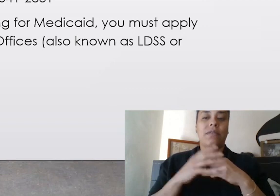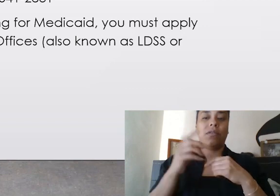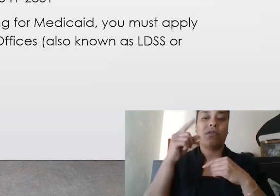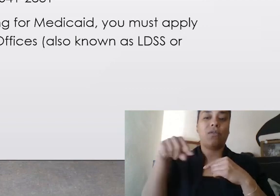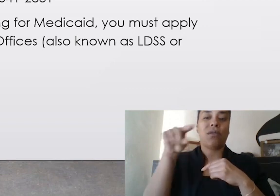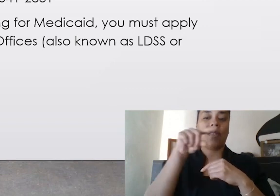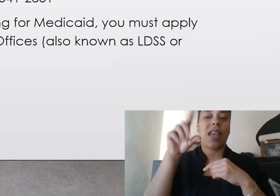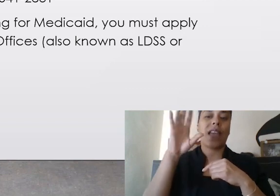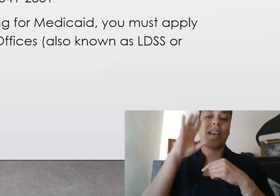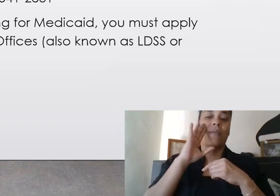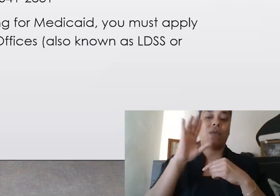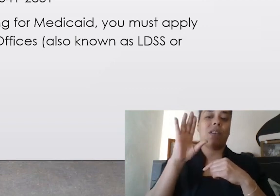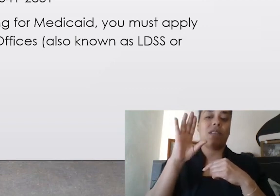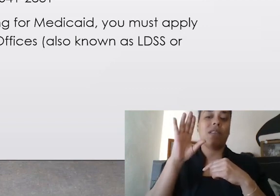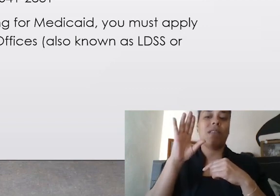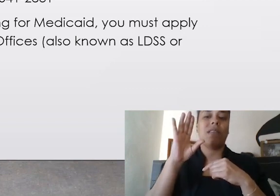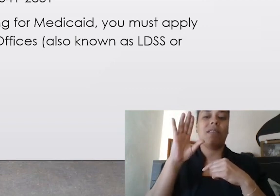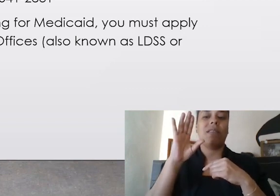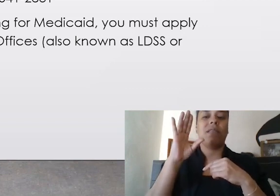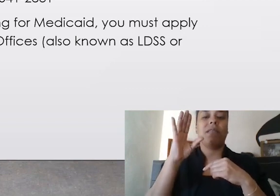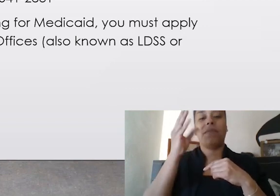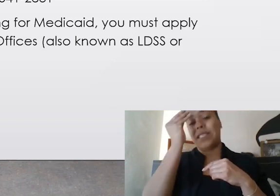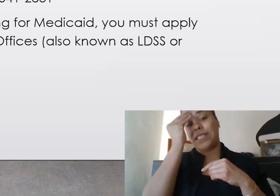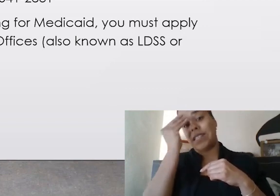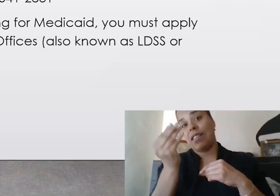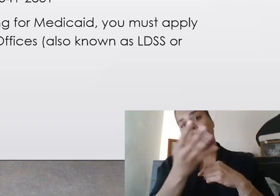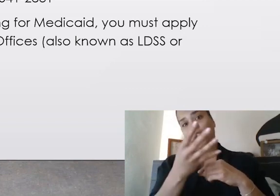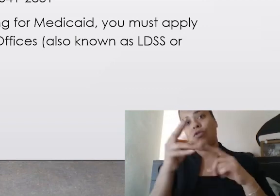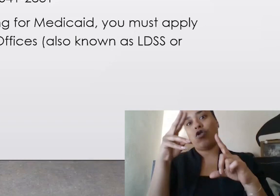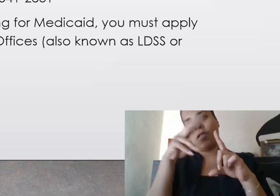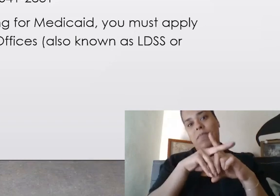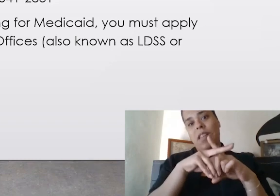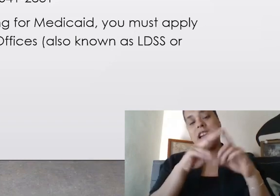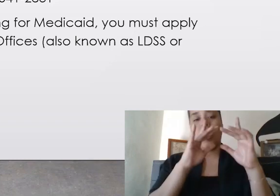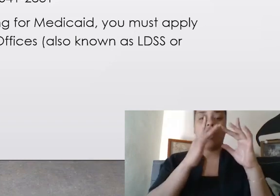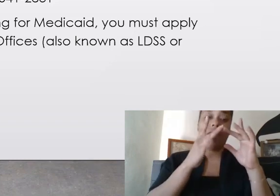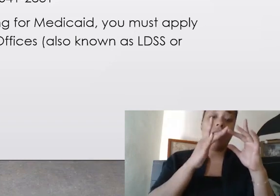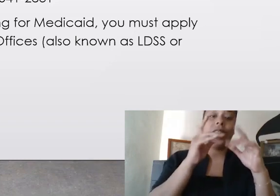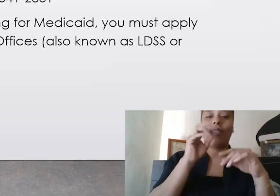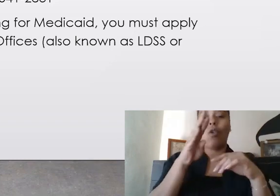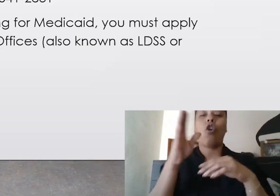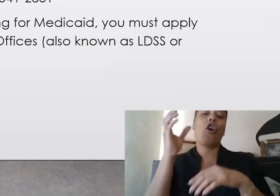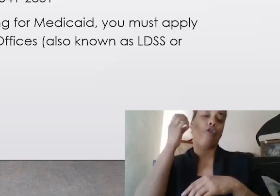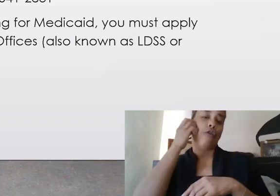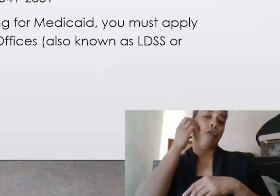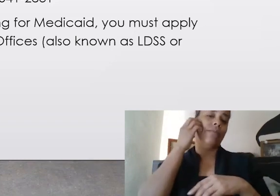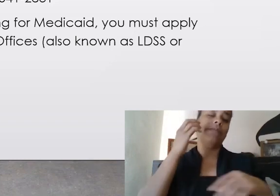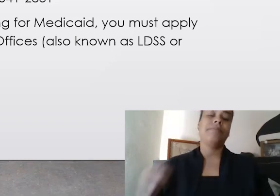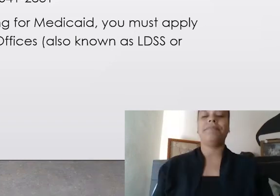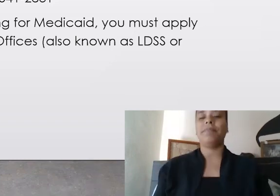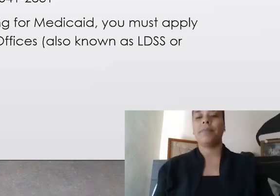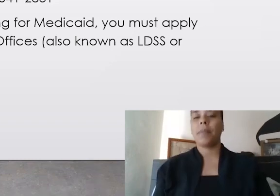pointing everyone either to apply over the phone or online.